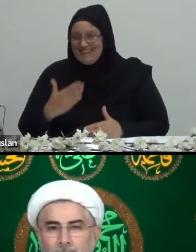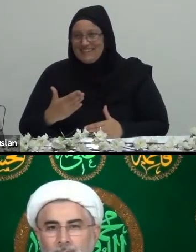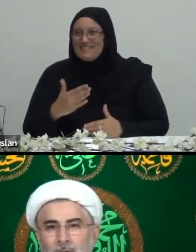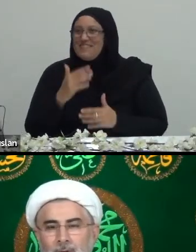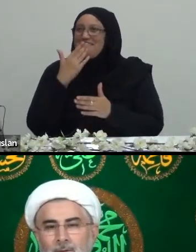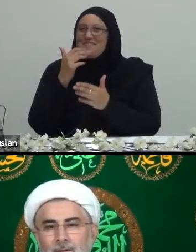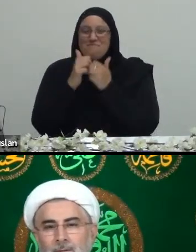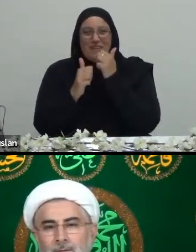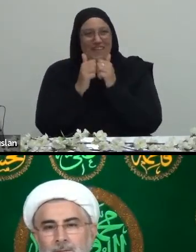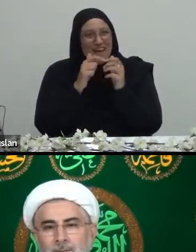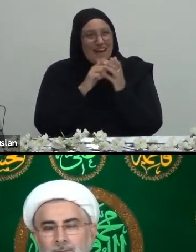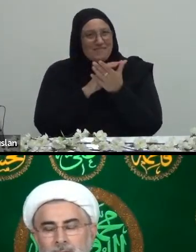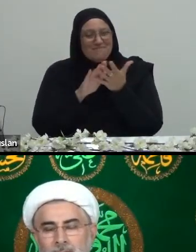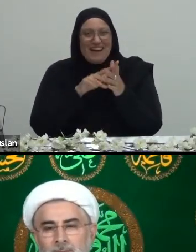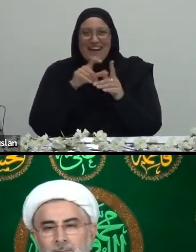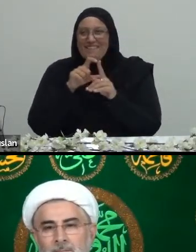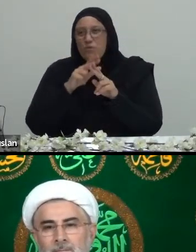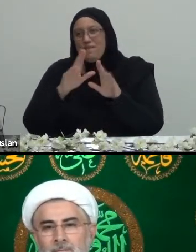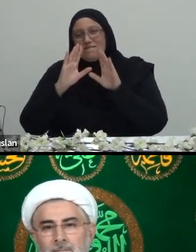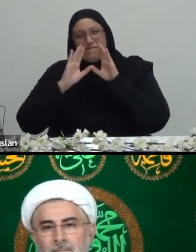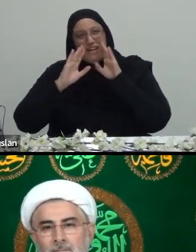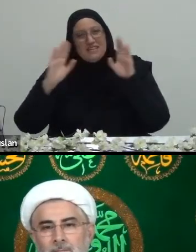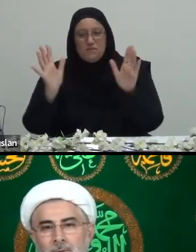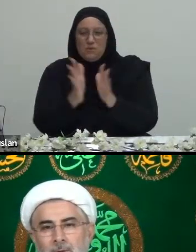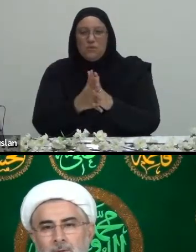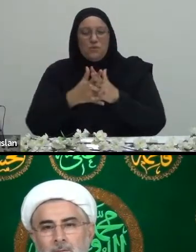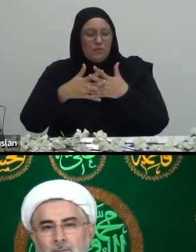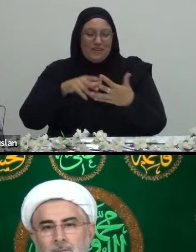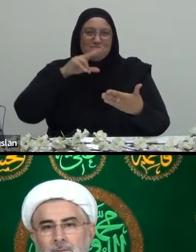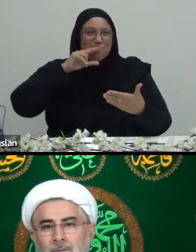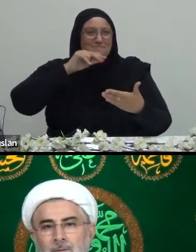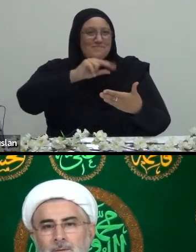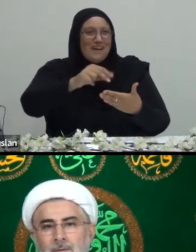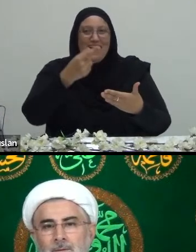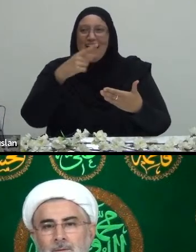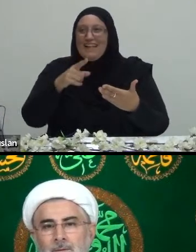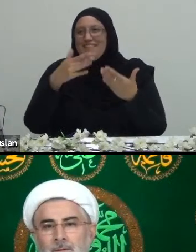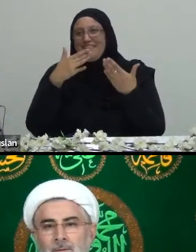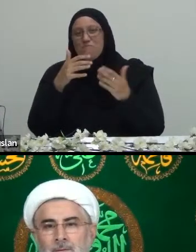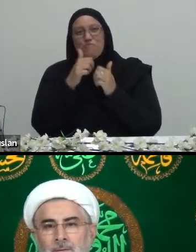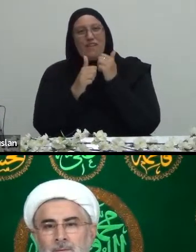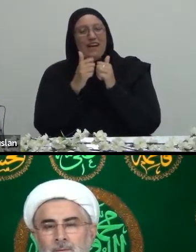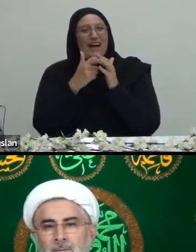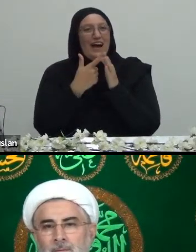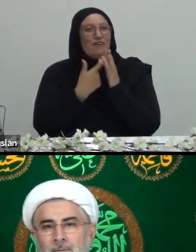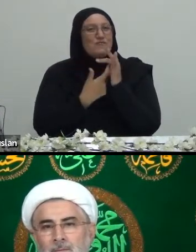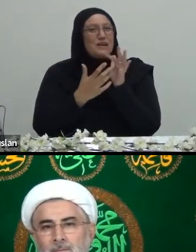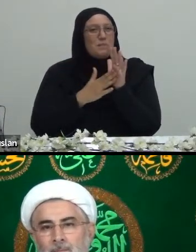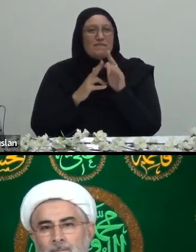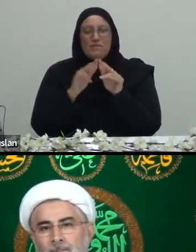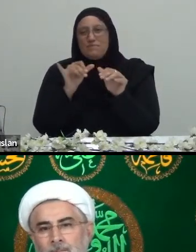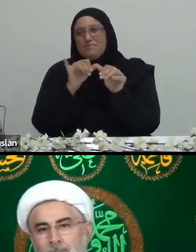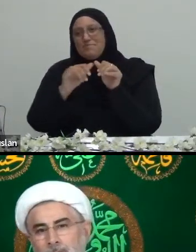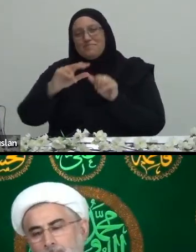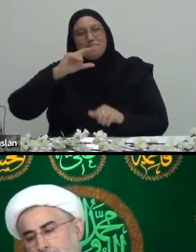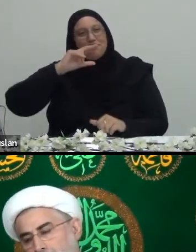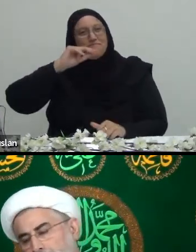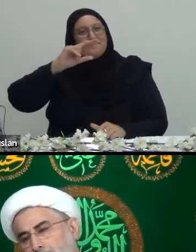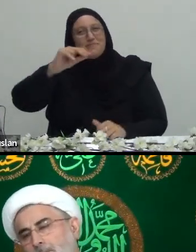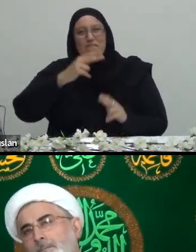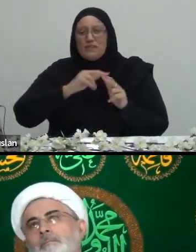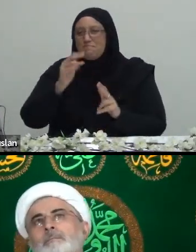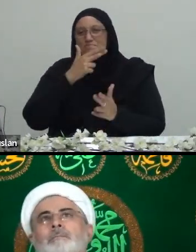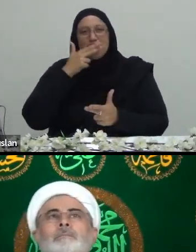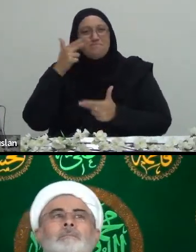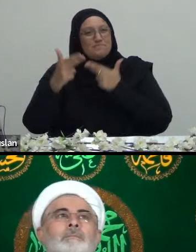Ahmed, for the fantastic Quran recitation, and also thank you, Brother Kareem Jaber, for the excellent recitation of